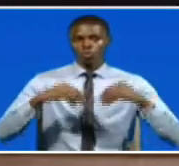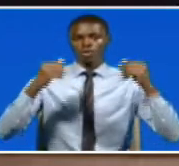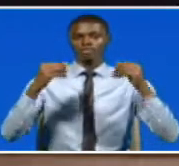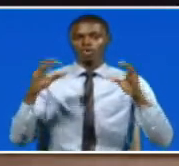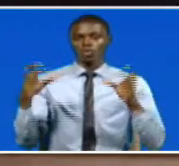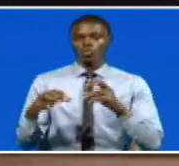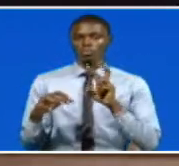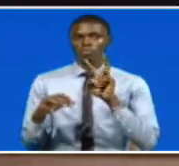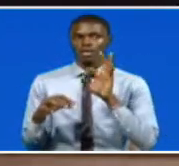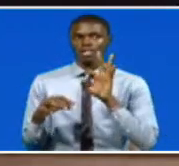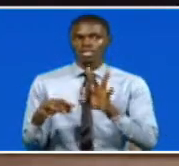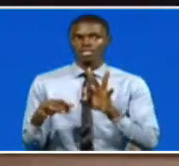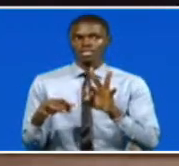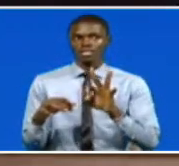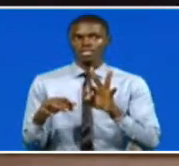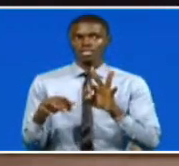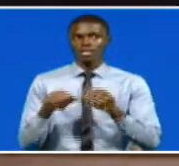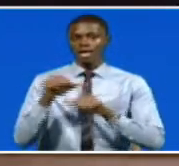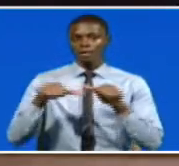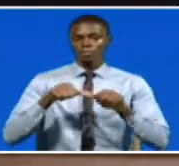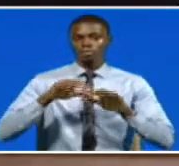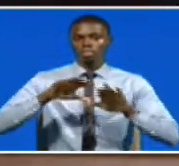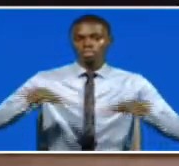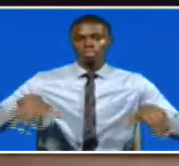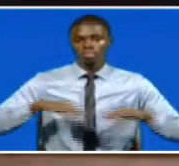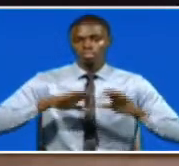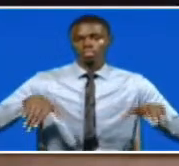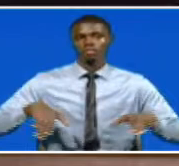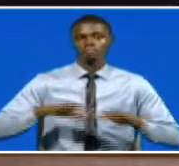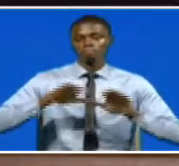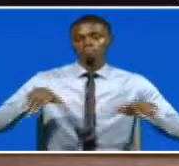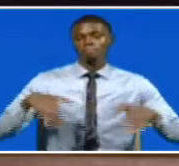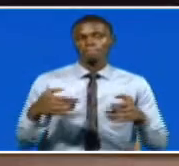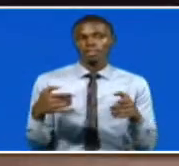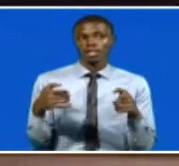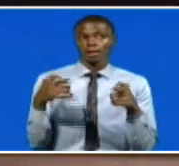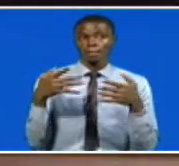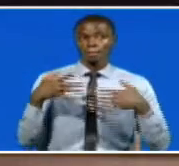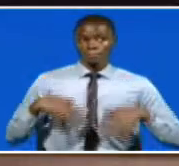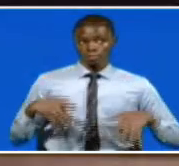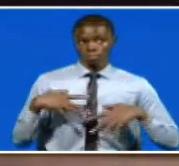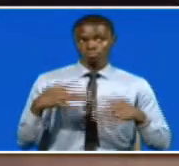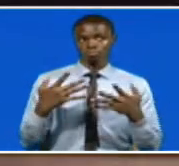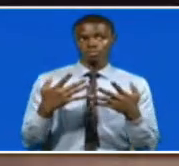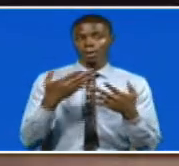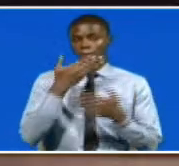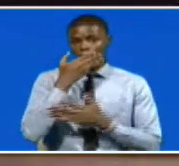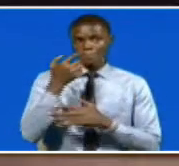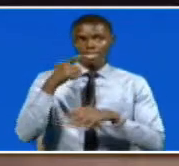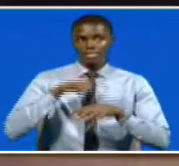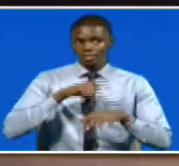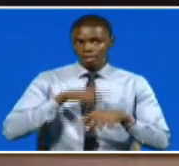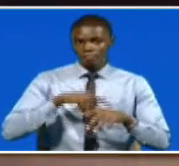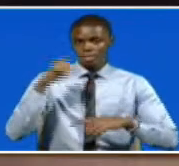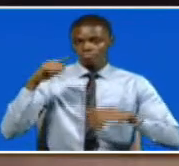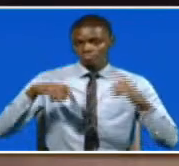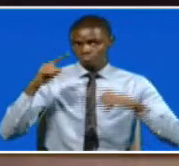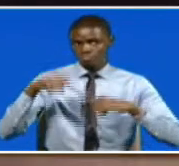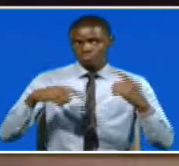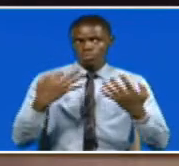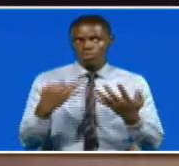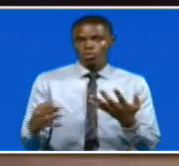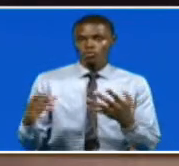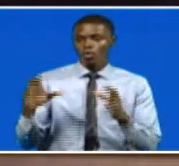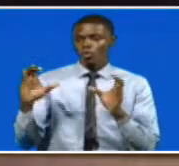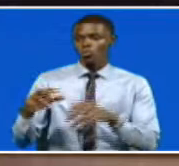tatu kwenye mchezo wa kuogelea. Waogeleaji hao vile vile waliandikisha muda bora zaidi kwenye mashindano ya kiwango